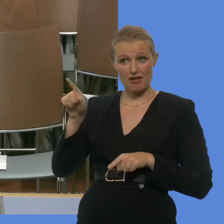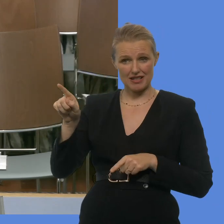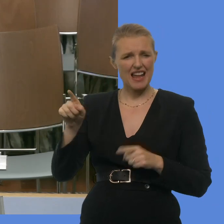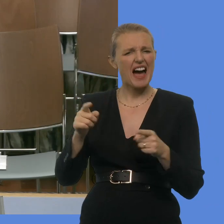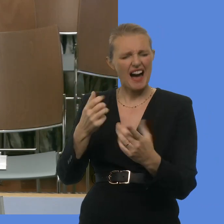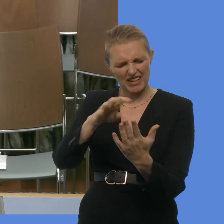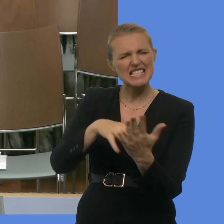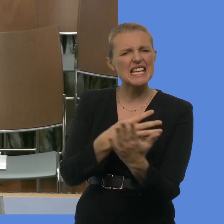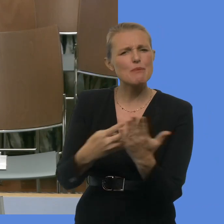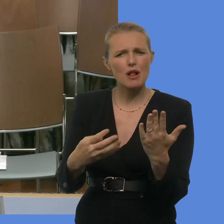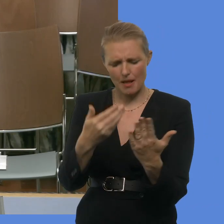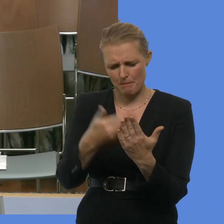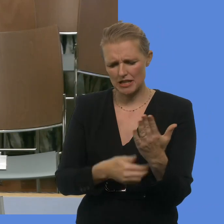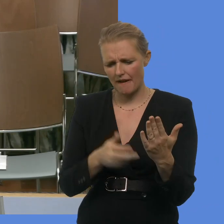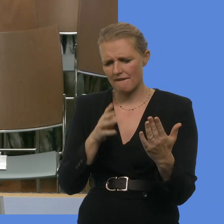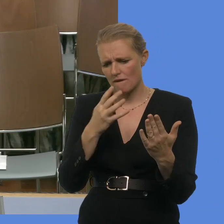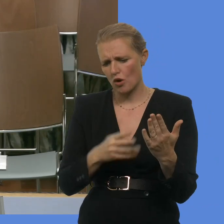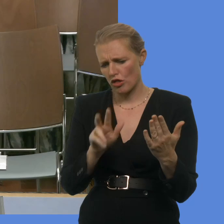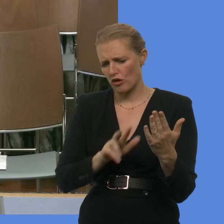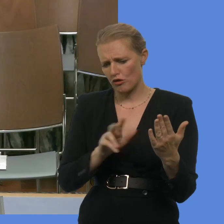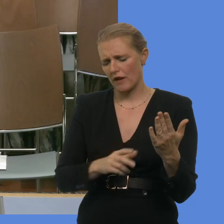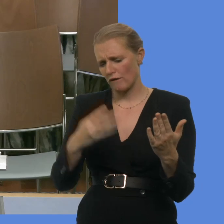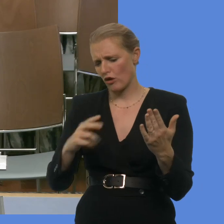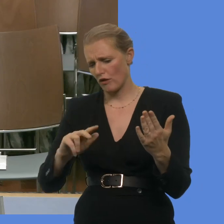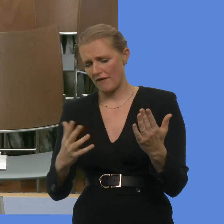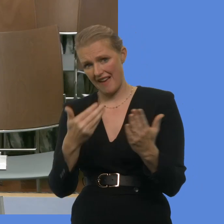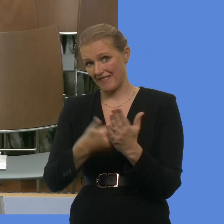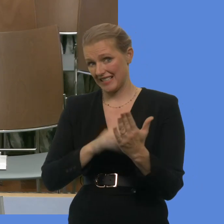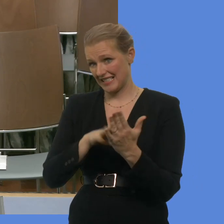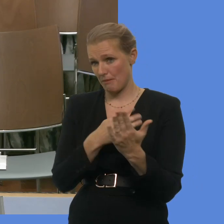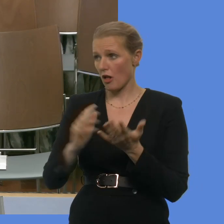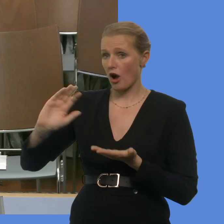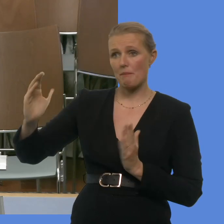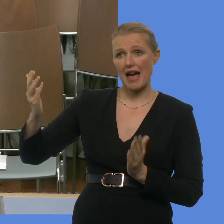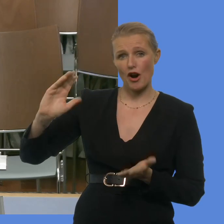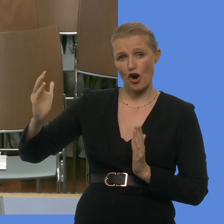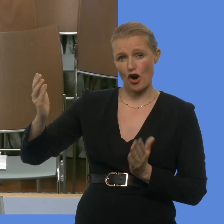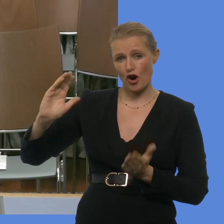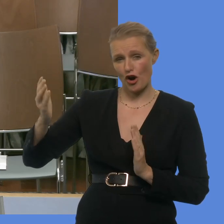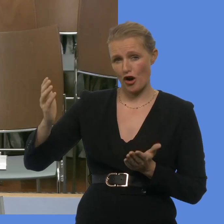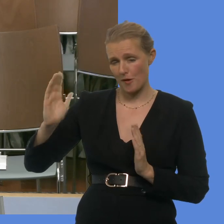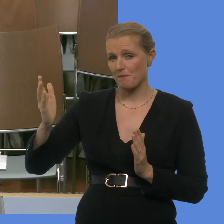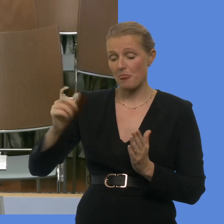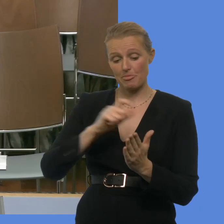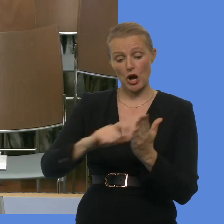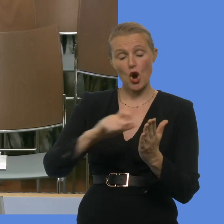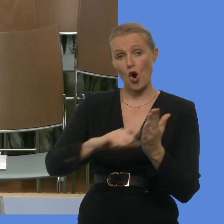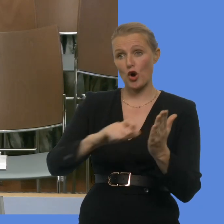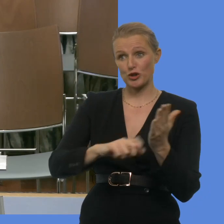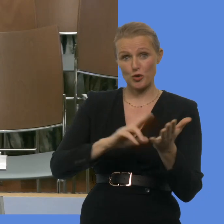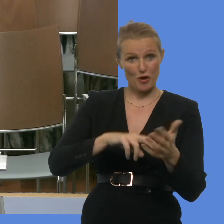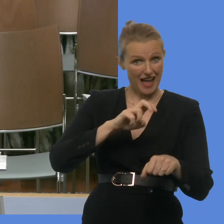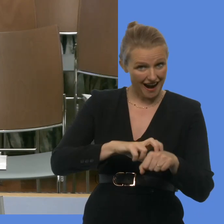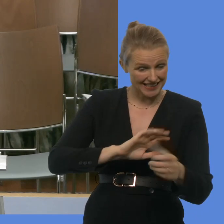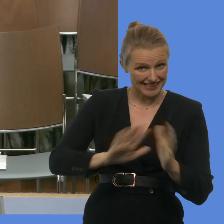table between pages 433 and 435 in your packs, it sets out a comparison of the clauses in the Northern Ireland Sign Language Bill